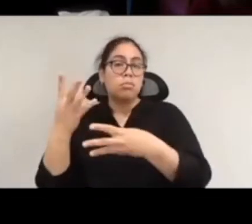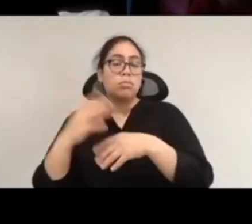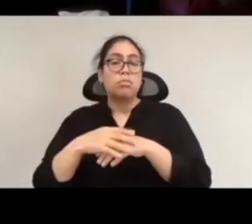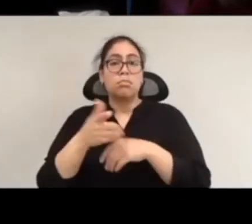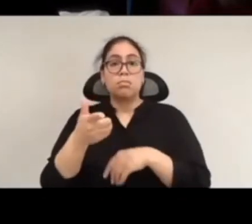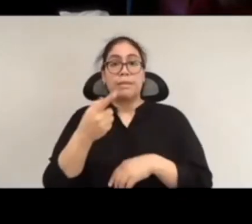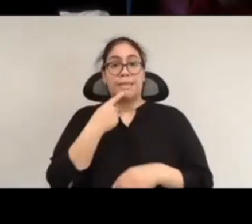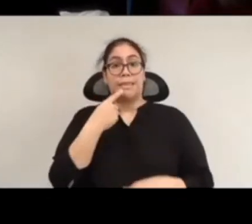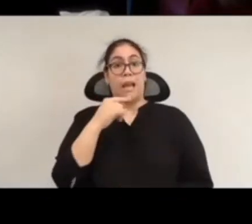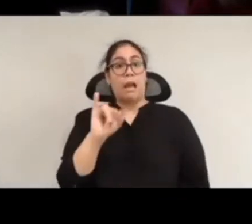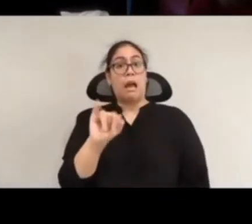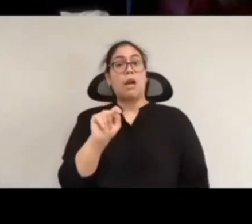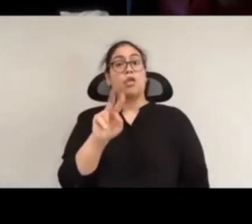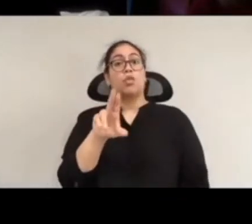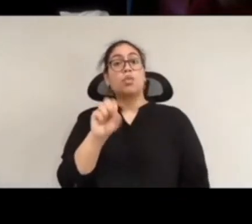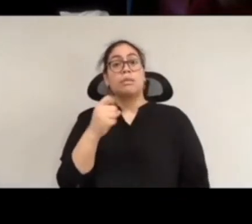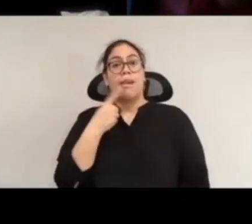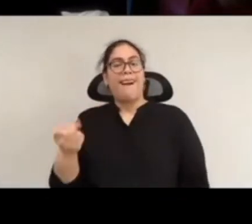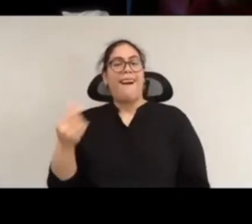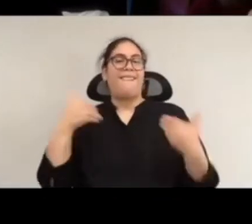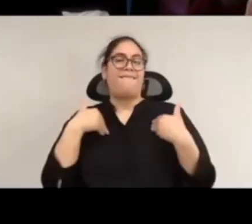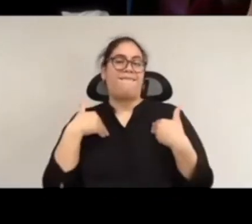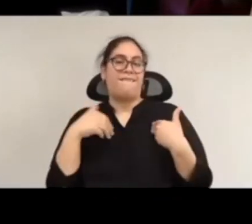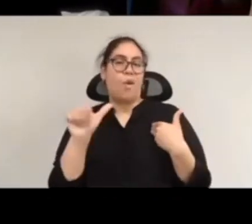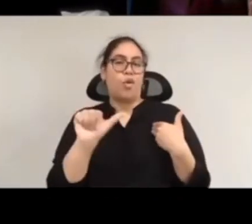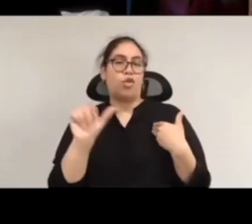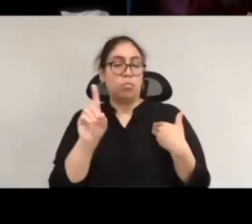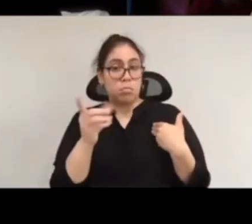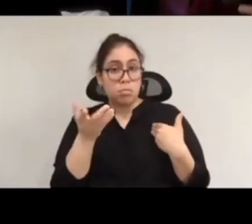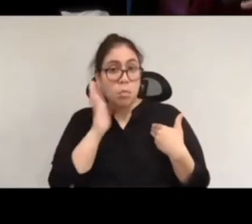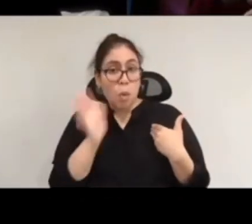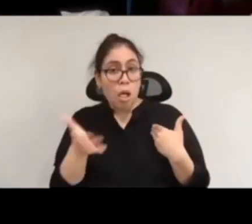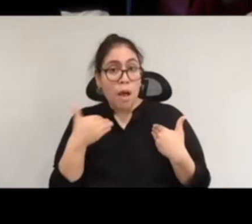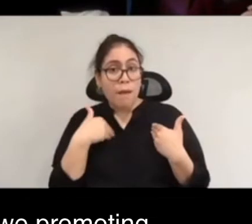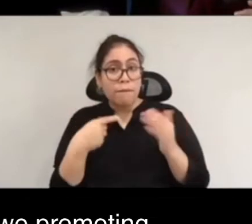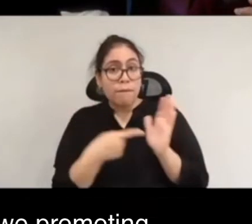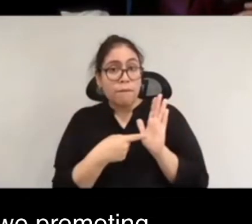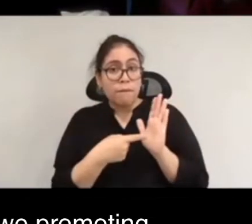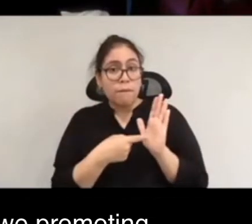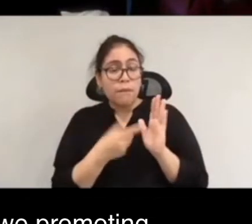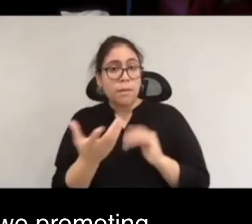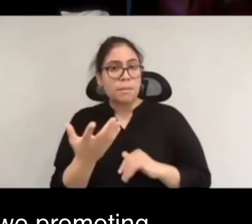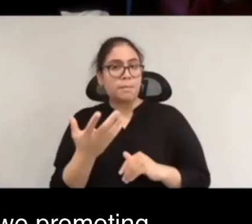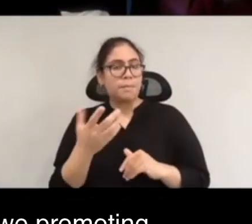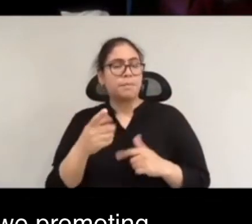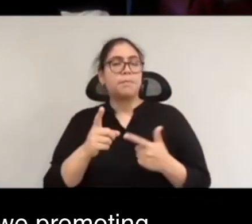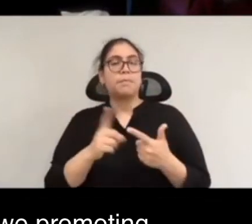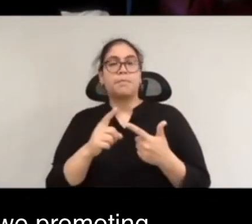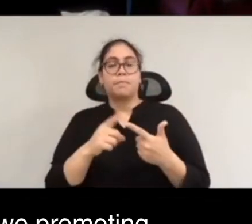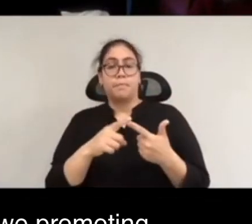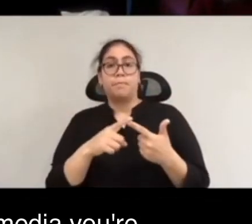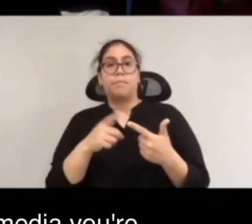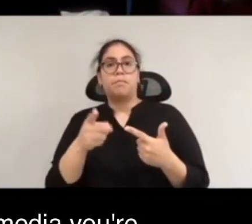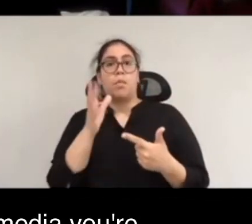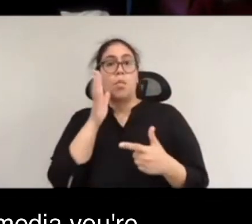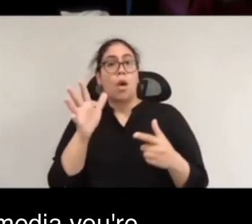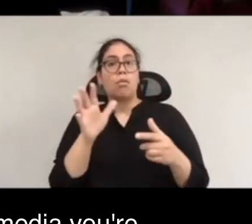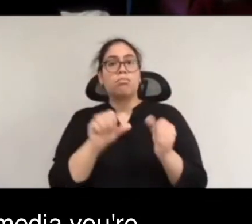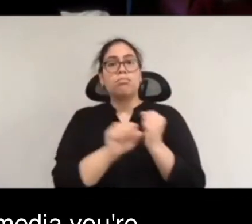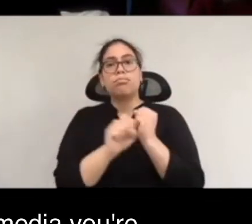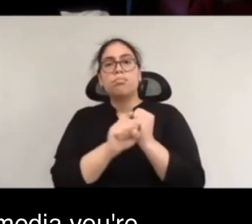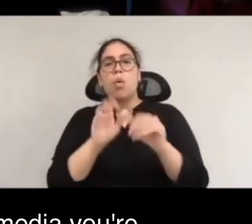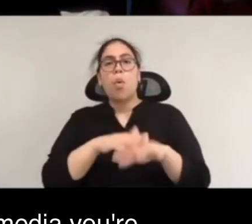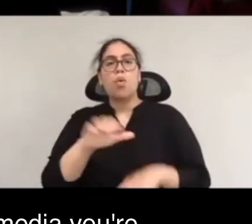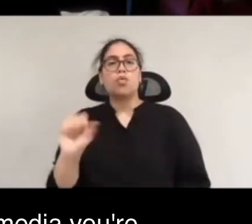has audio descriptions. Is it noted on Amazon Prime? Whatever it is it noted? Number one. Number two, are we promoting it on social media, whatever social media